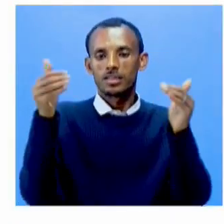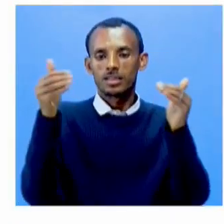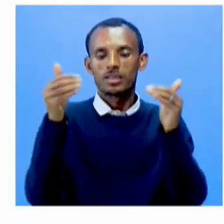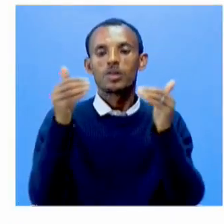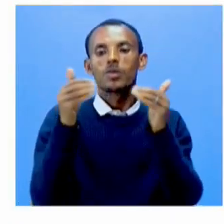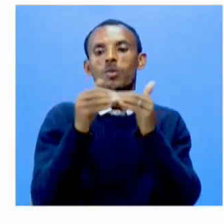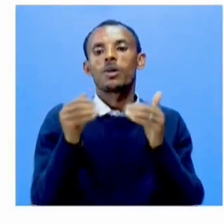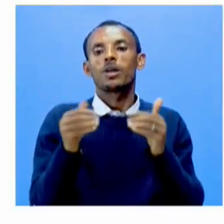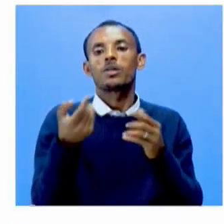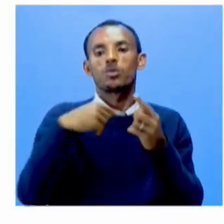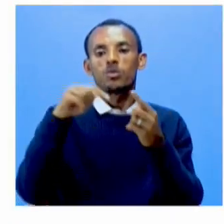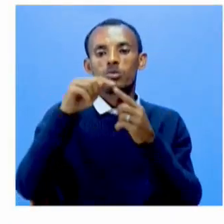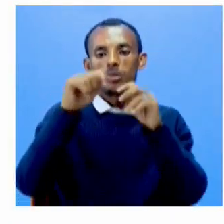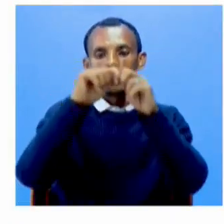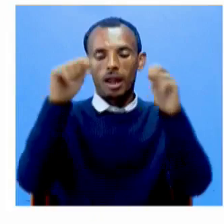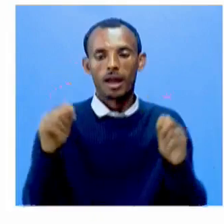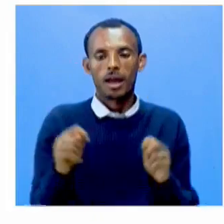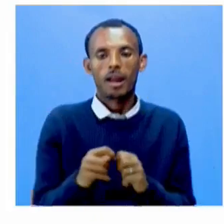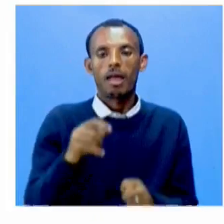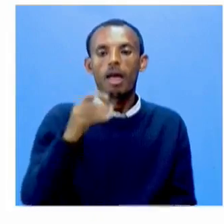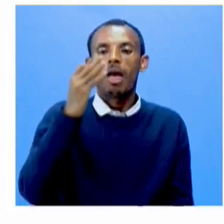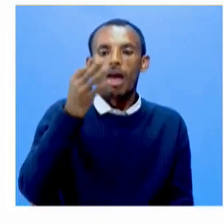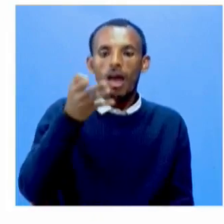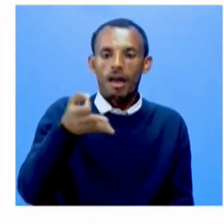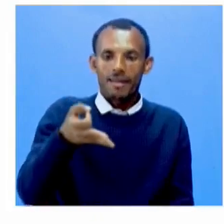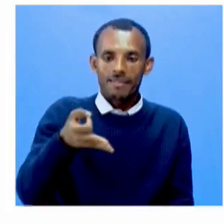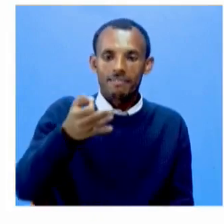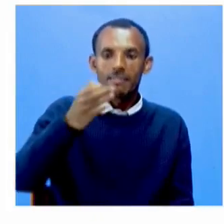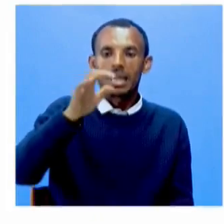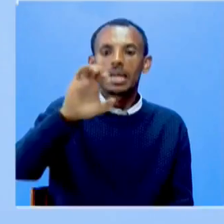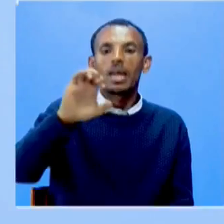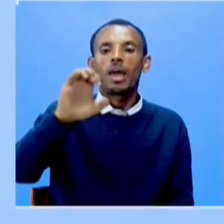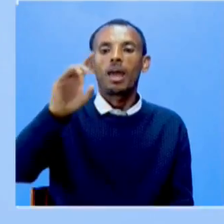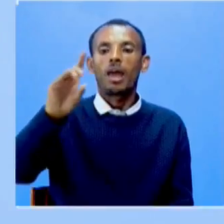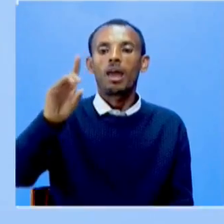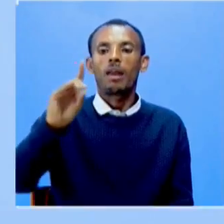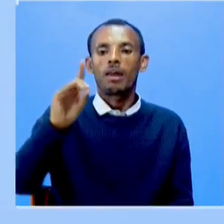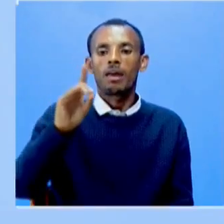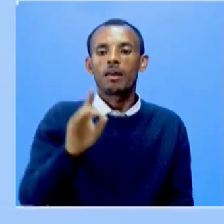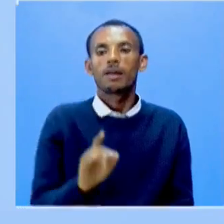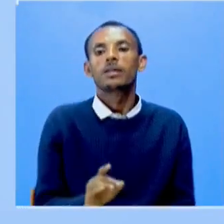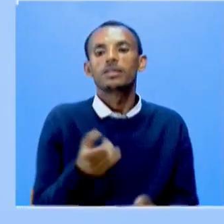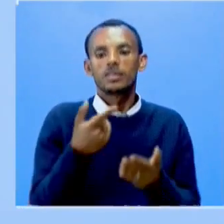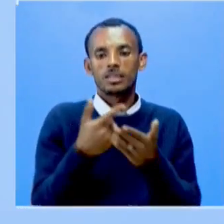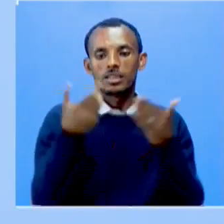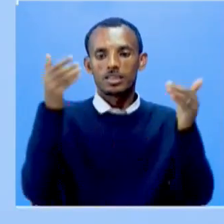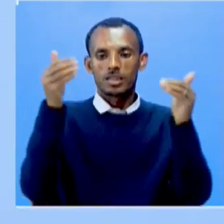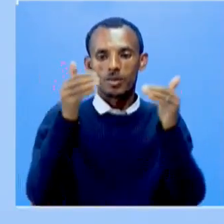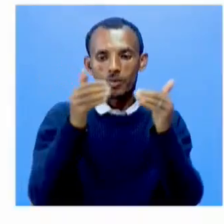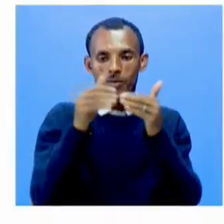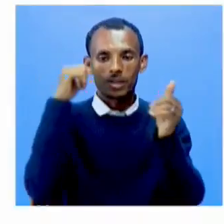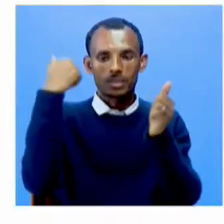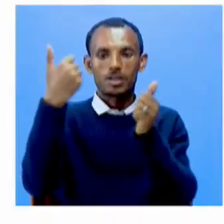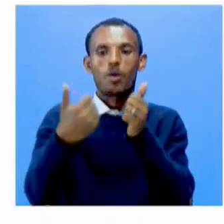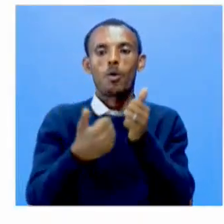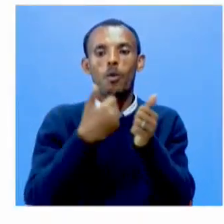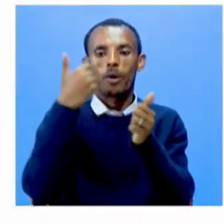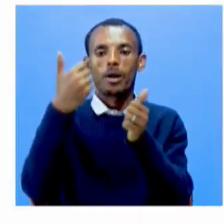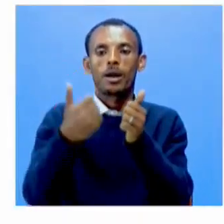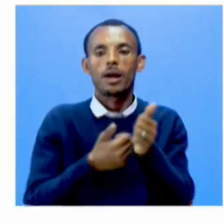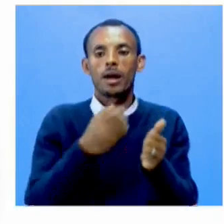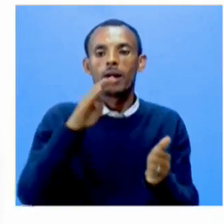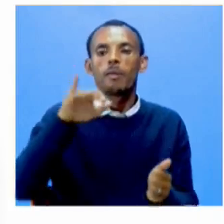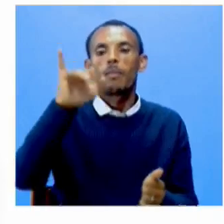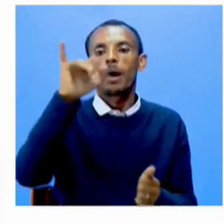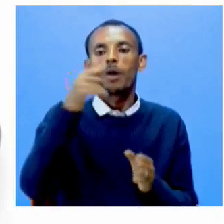triangle F, E, D. This will be the congruency order by which